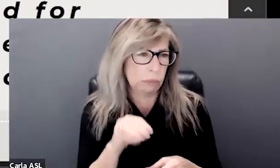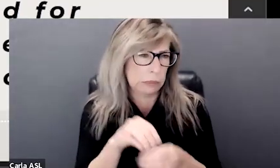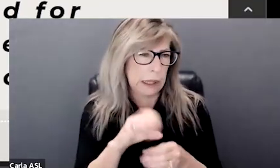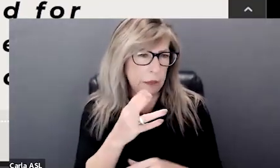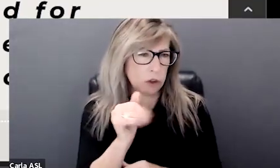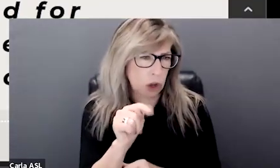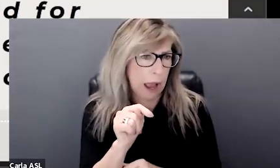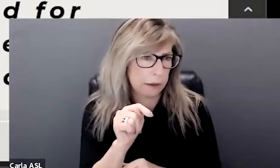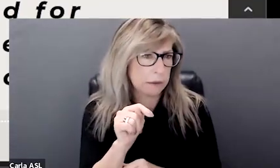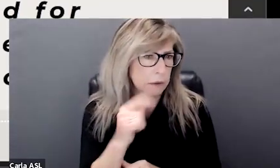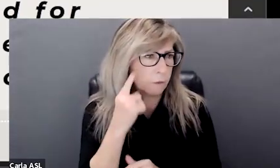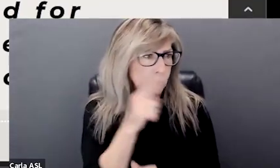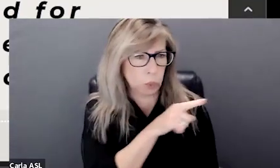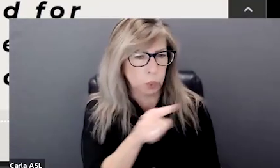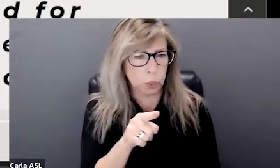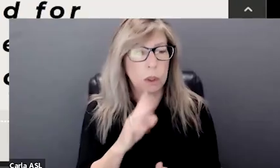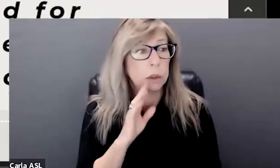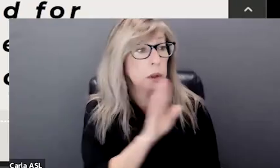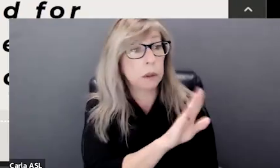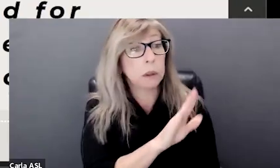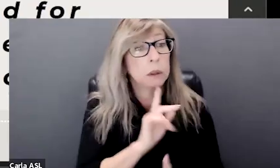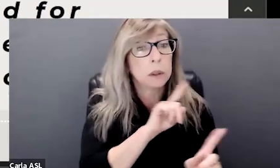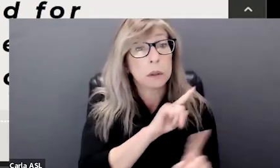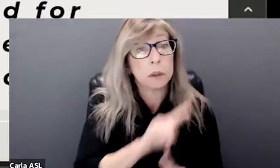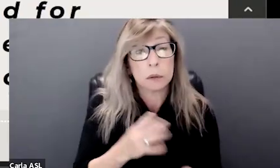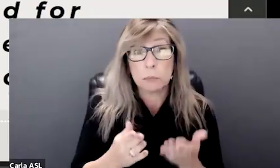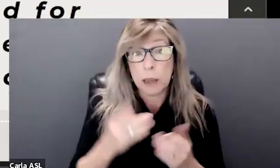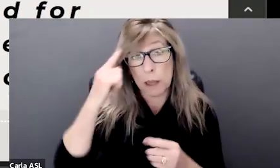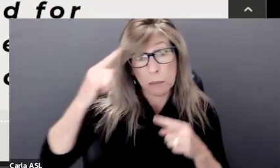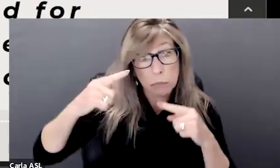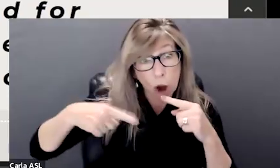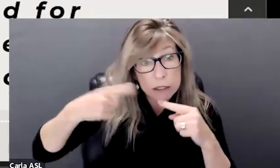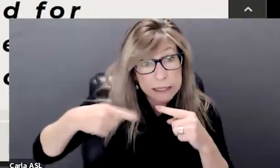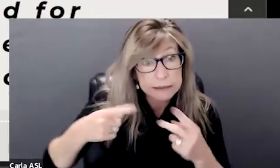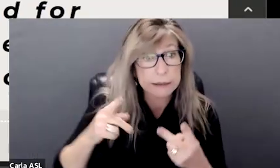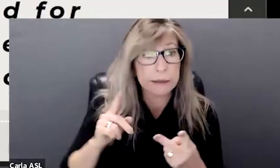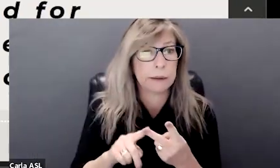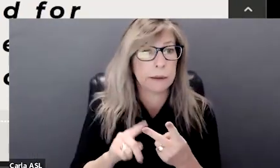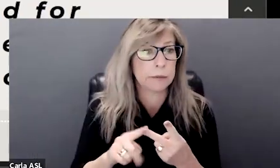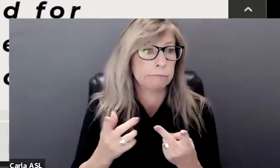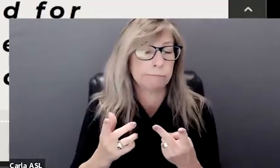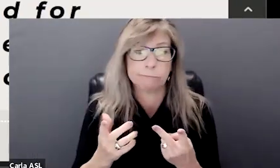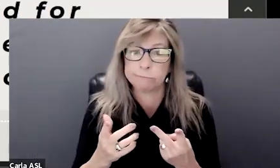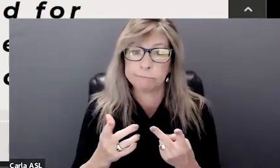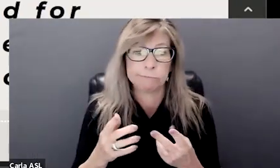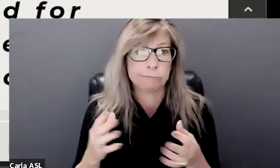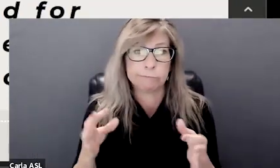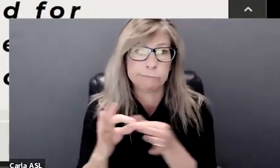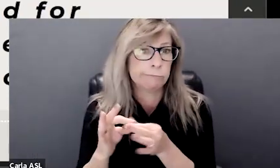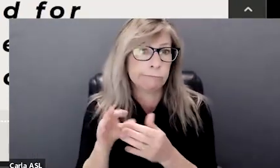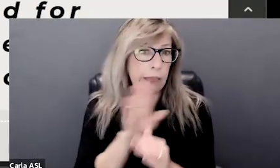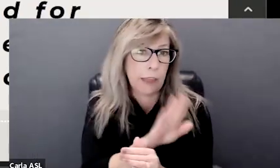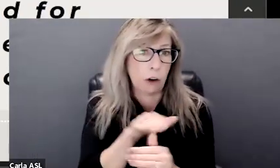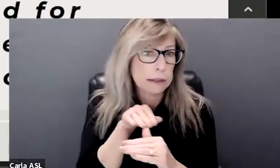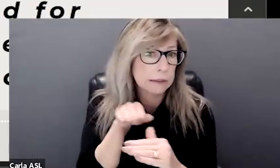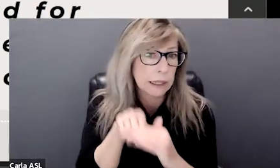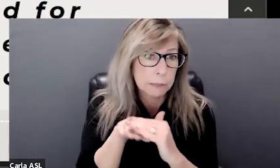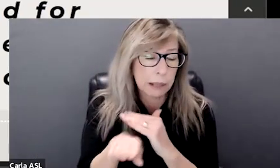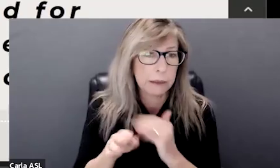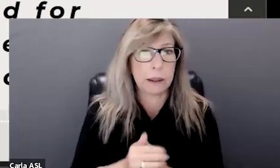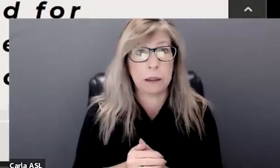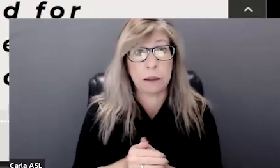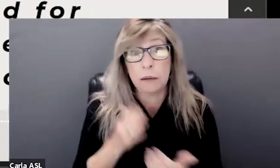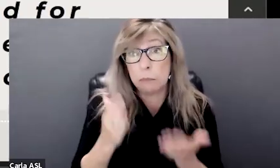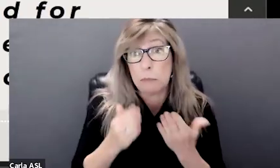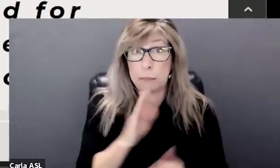might be helpful there. Processing related accessibility, just more a personality of being shy.